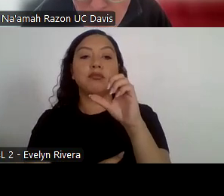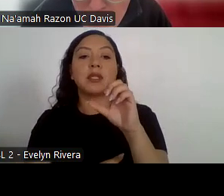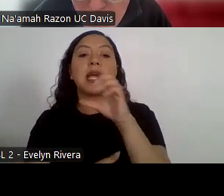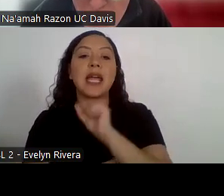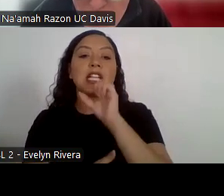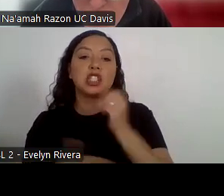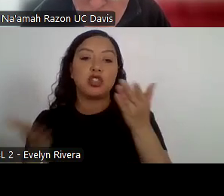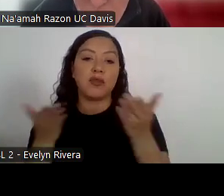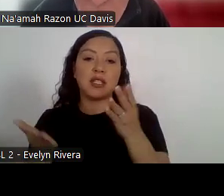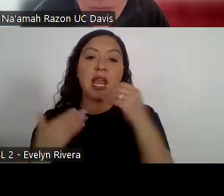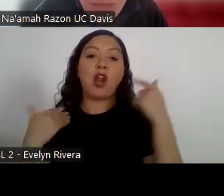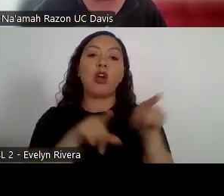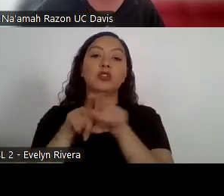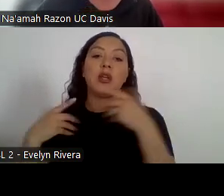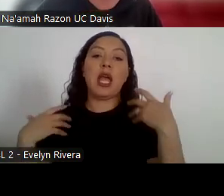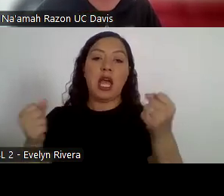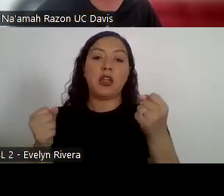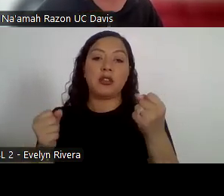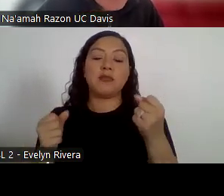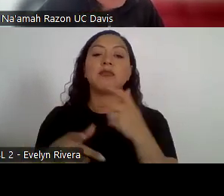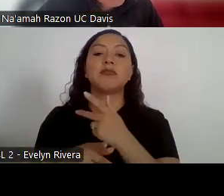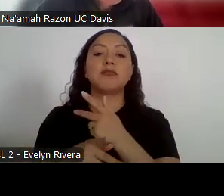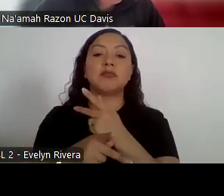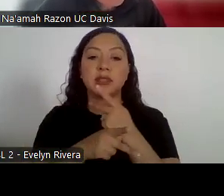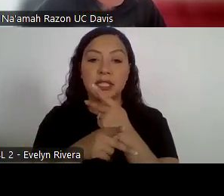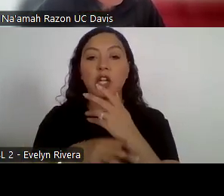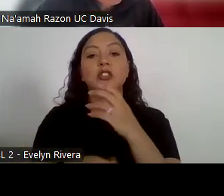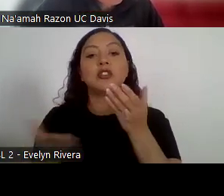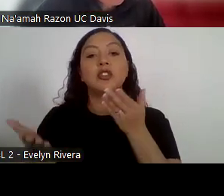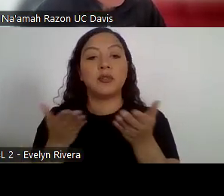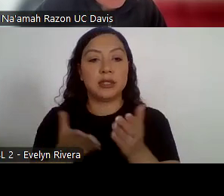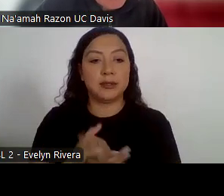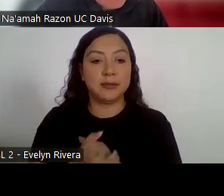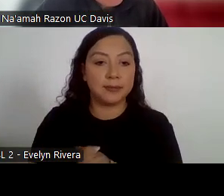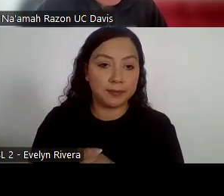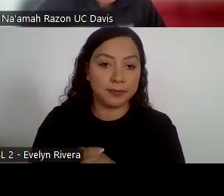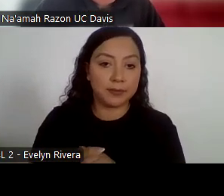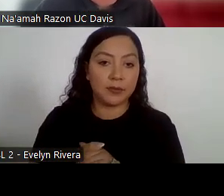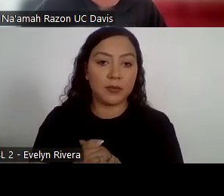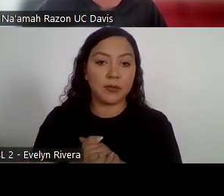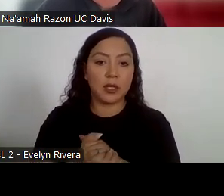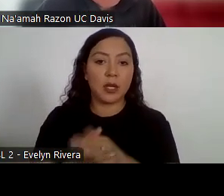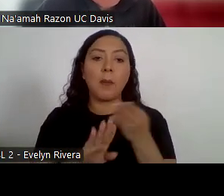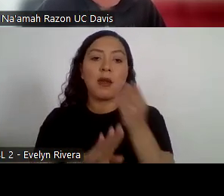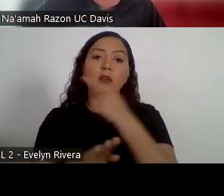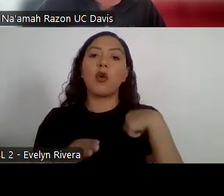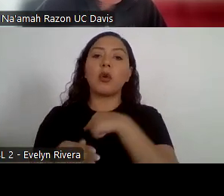Um, so I wanted to share some very early lessons learned just to kind of before we go into